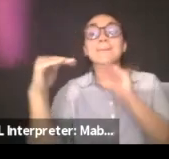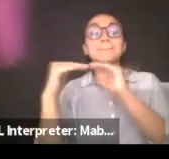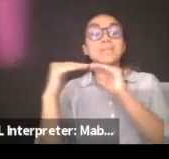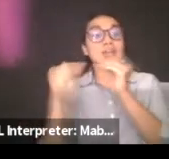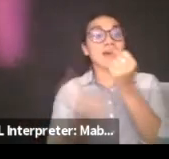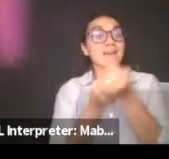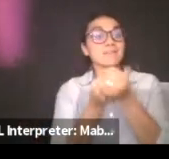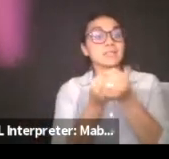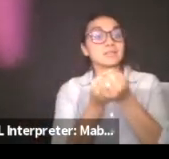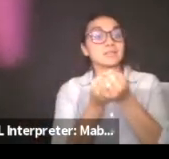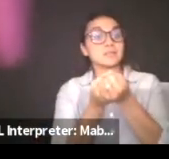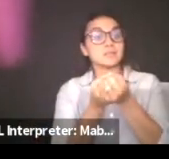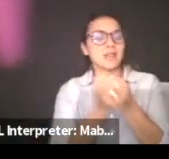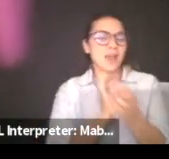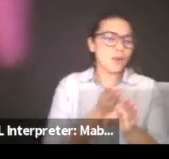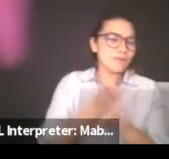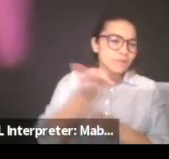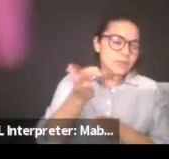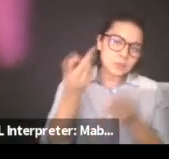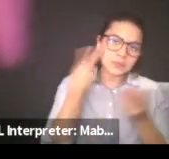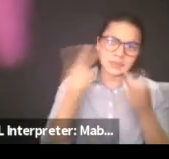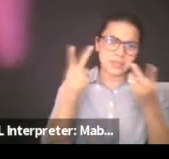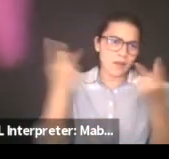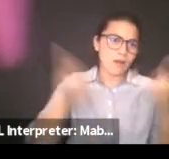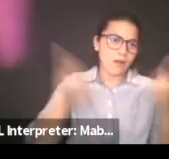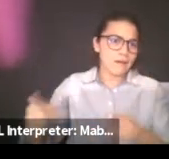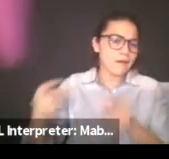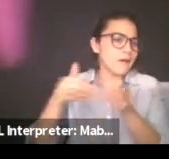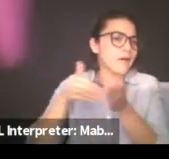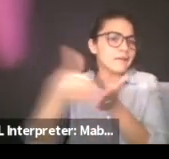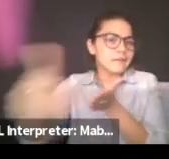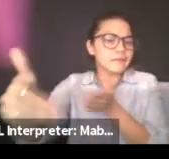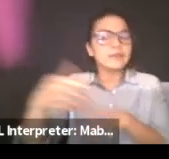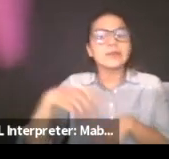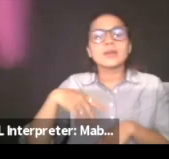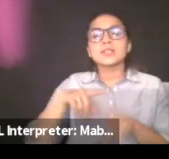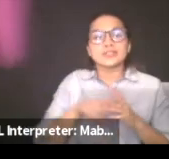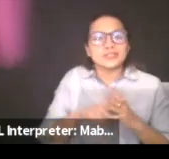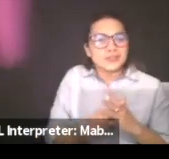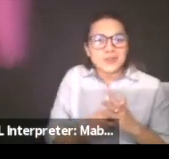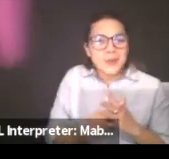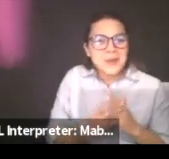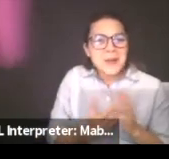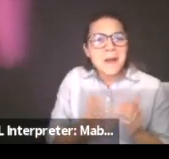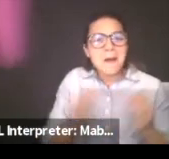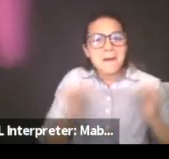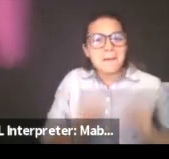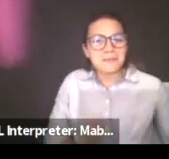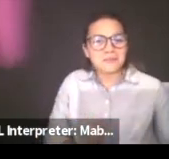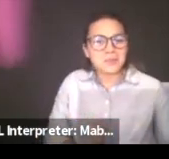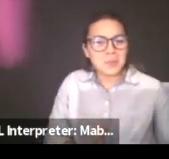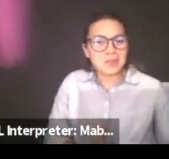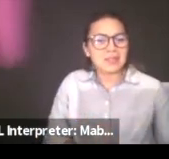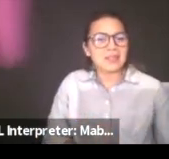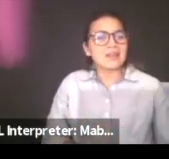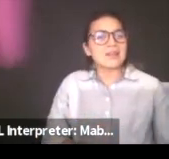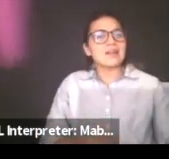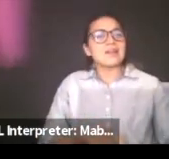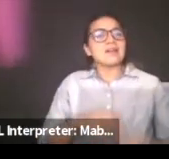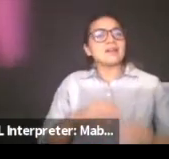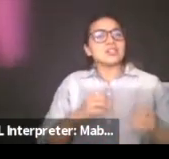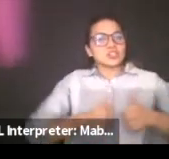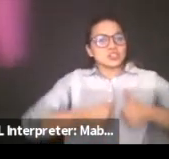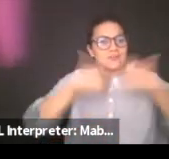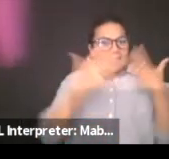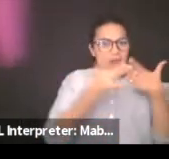our field started as informal, as survivor-centered and